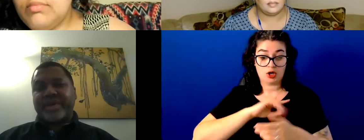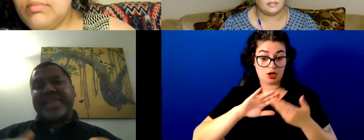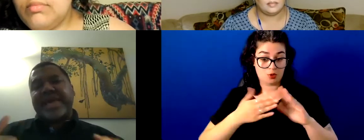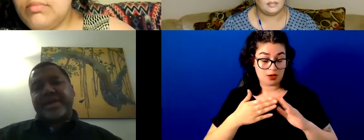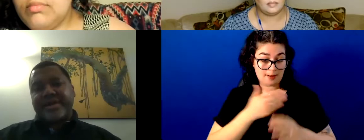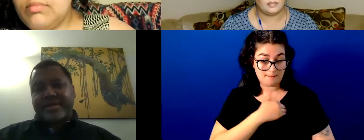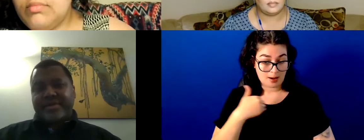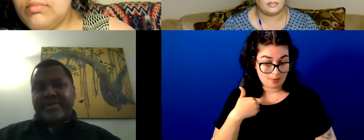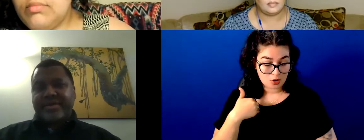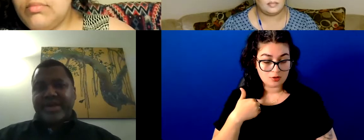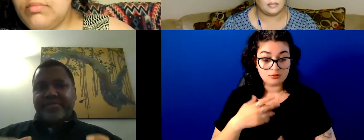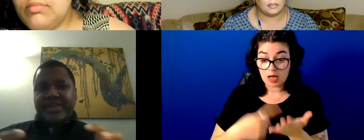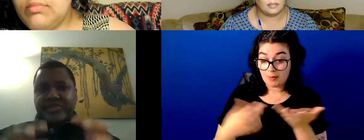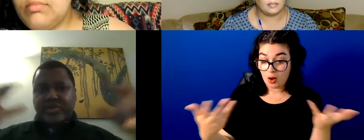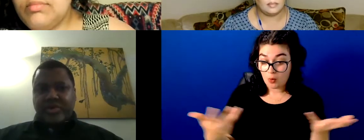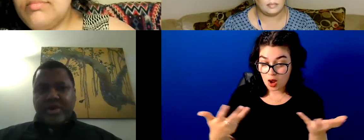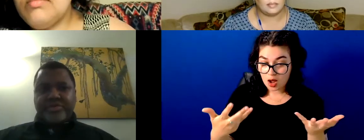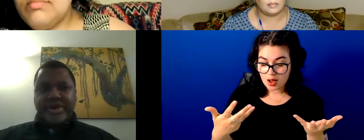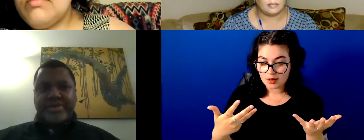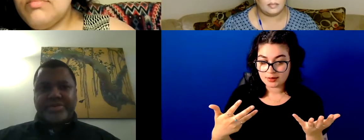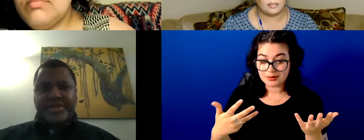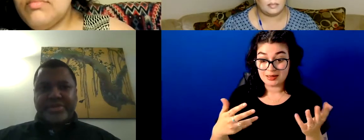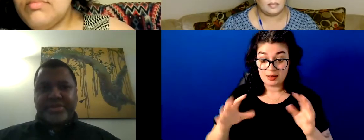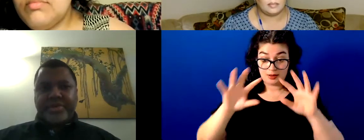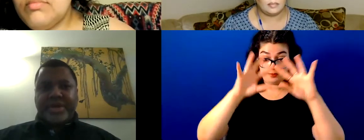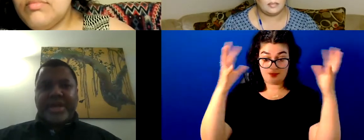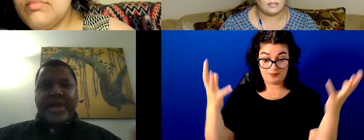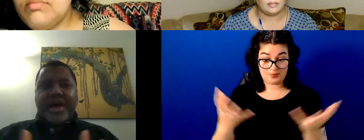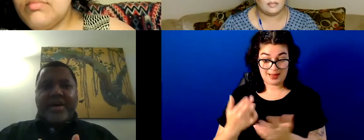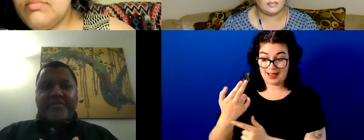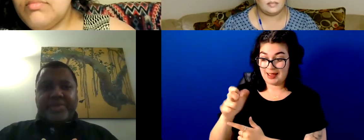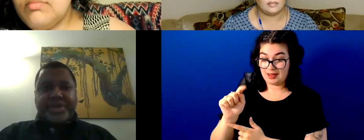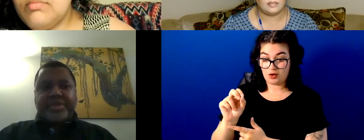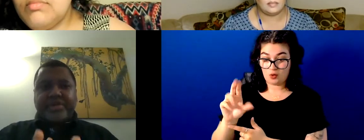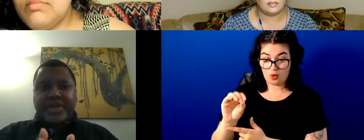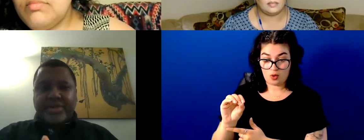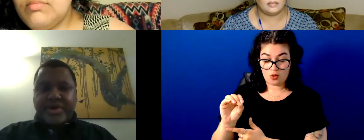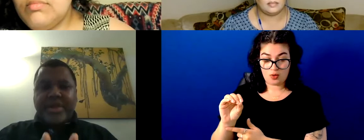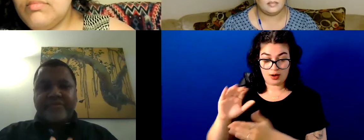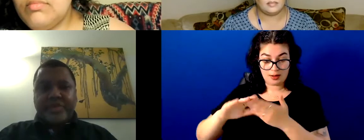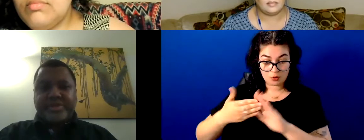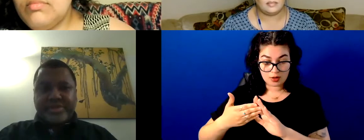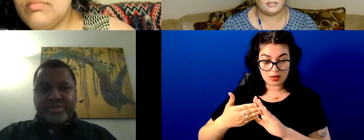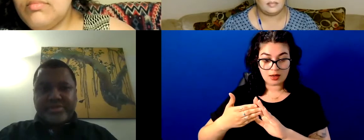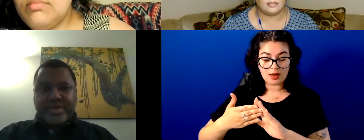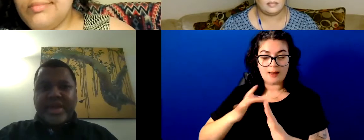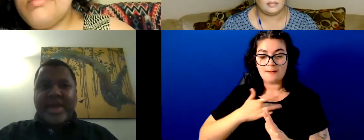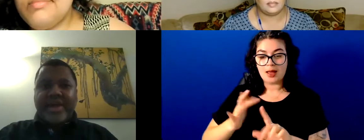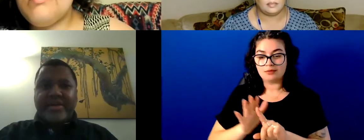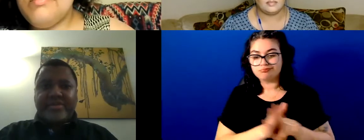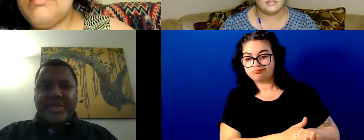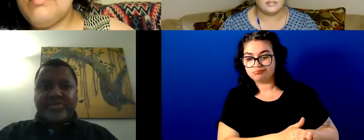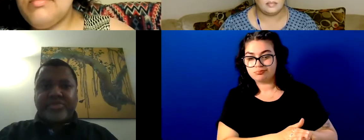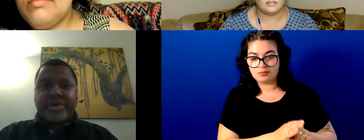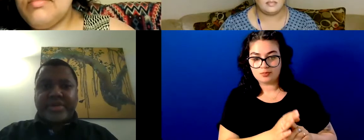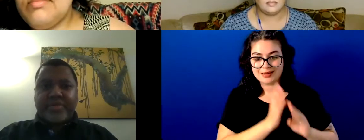silencing within this larger heterogeneous community of particularly unique voices.